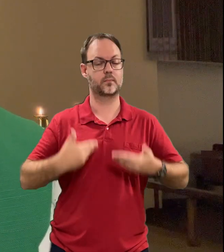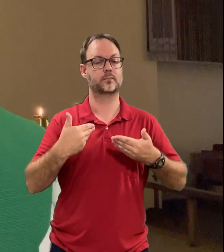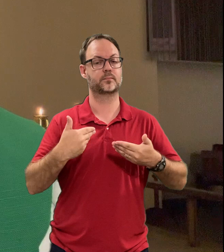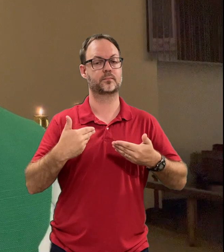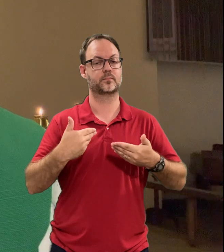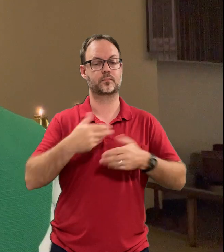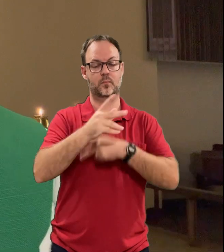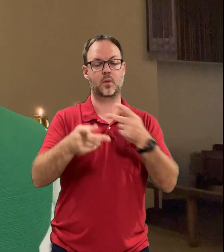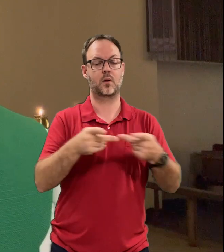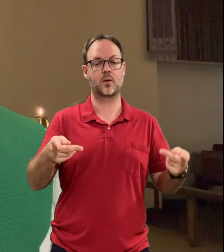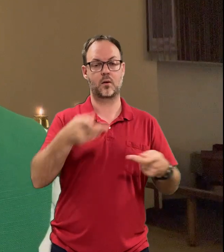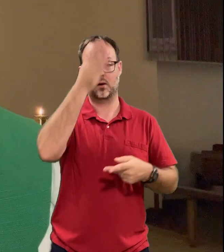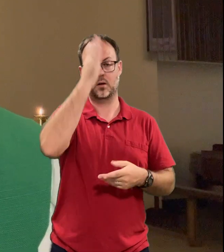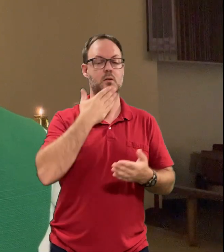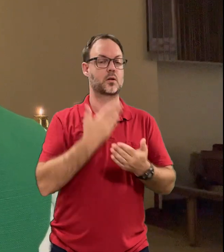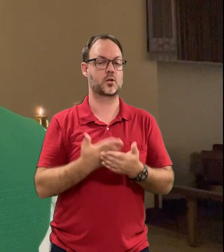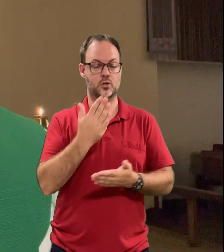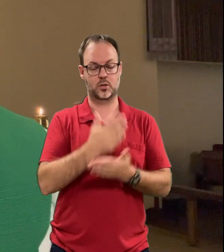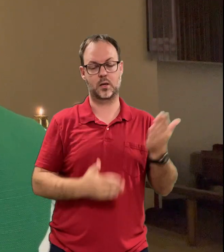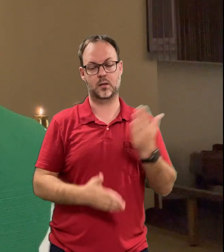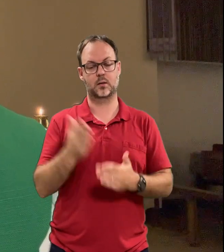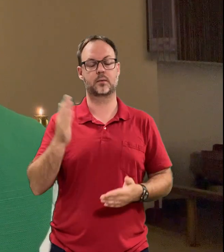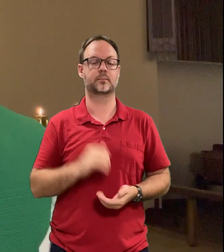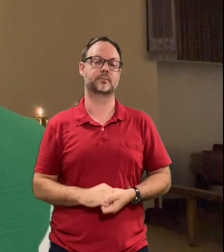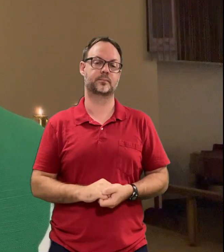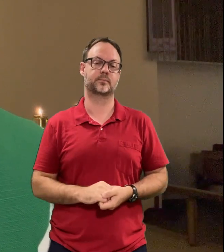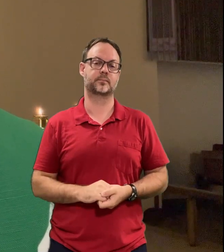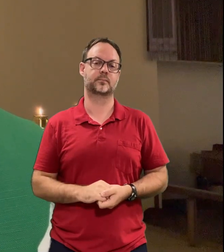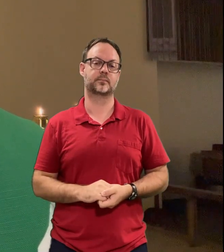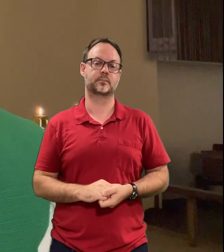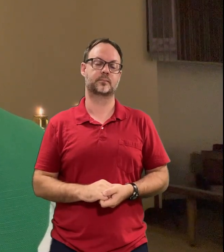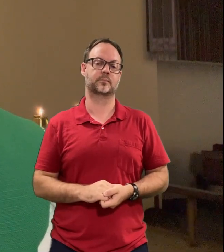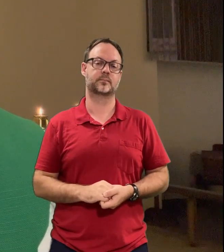are is a gift from God's good hand.